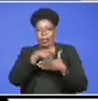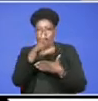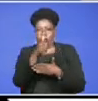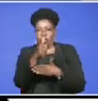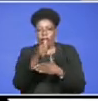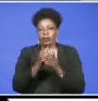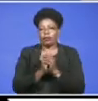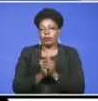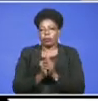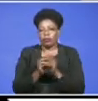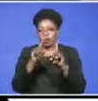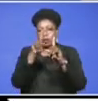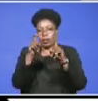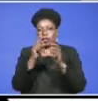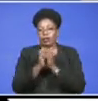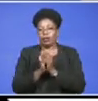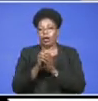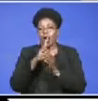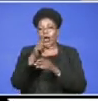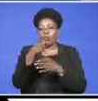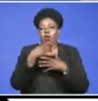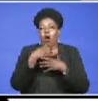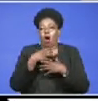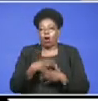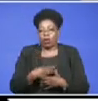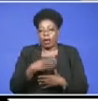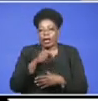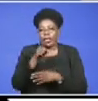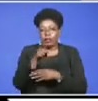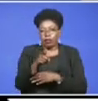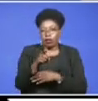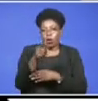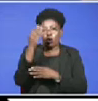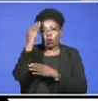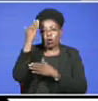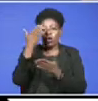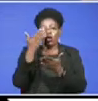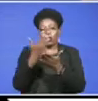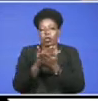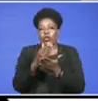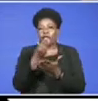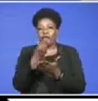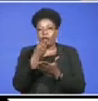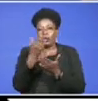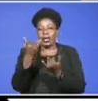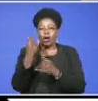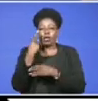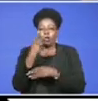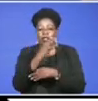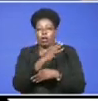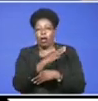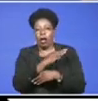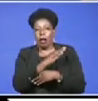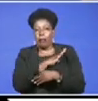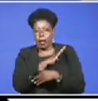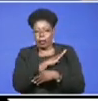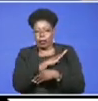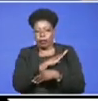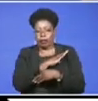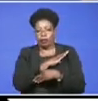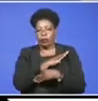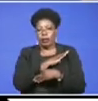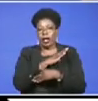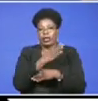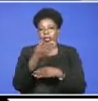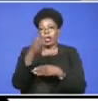Well, are you hungry and do you know good food? In this week's What's on Your Plate feature, Keisha Bethel takes us behind the doors of a Bahamian